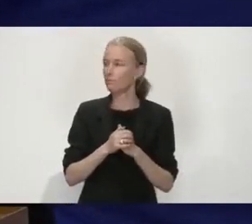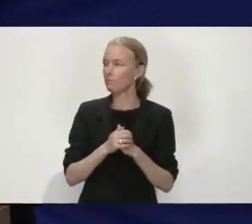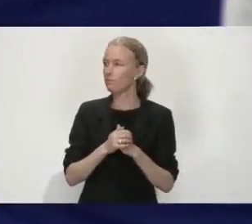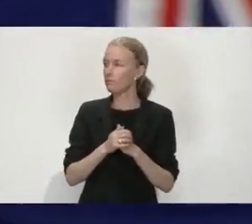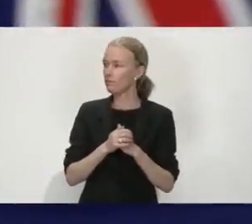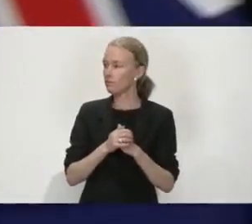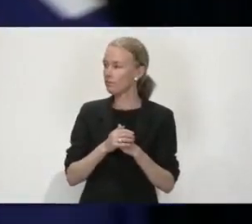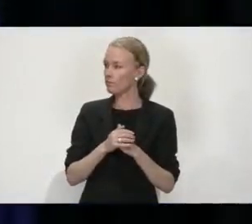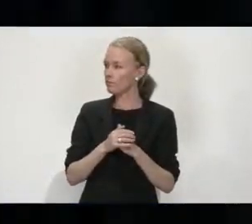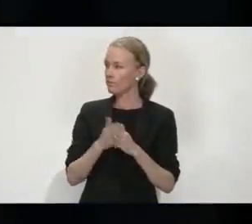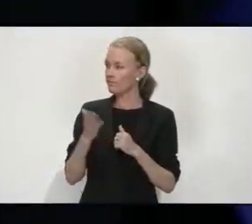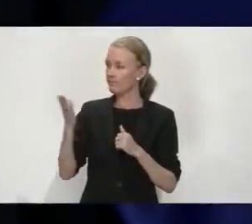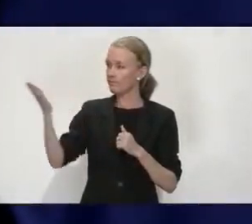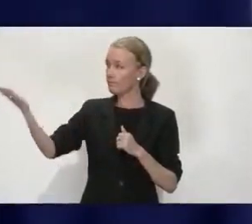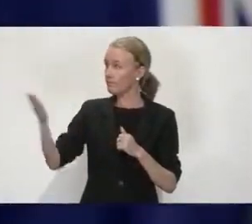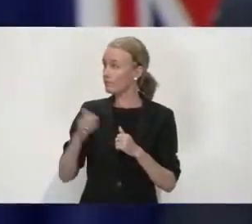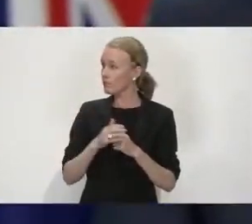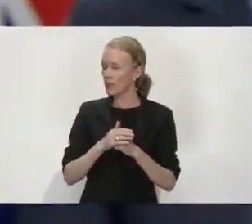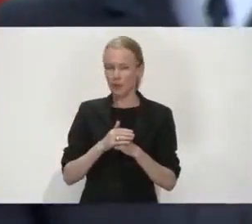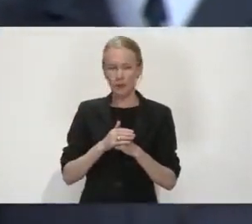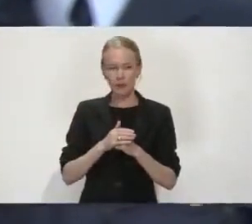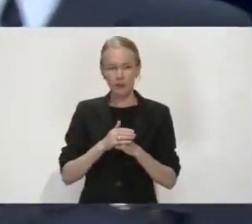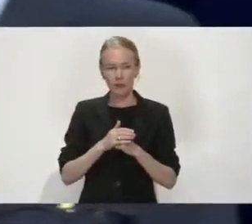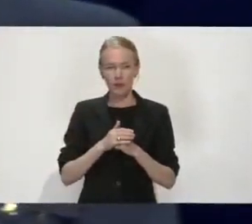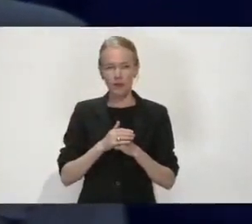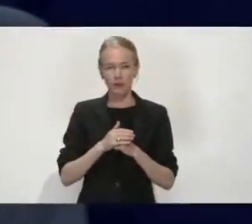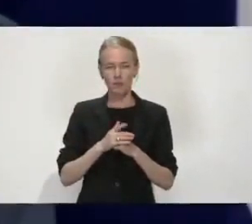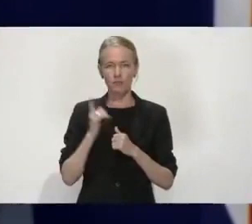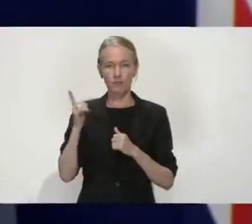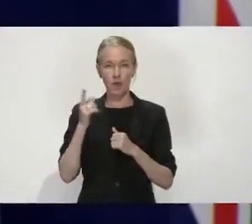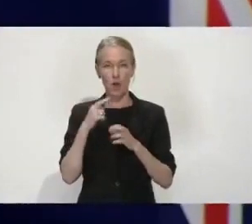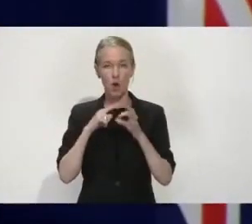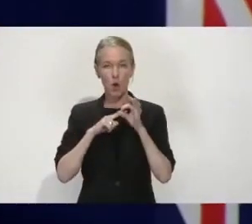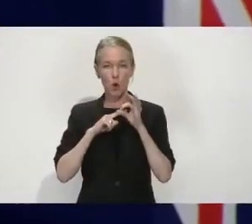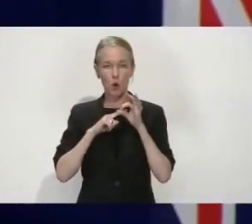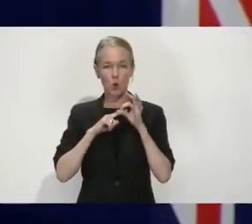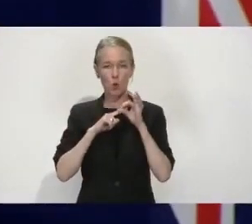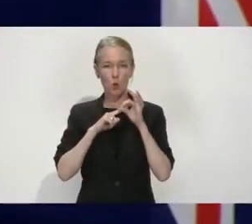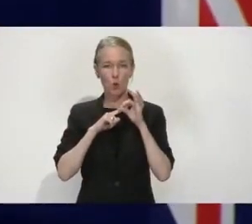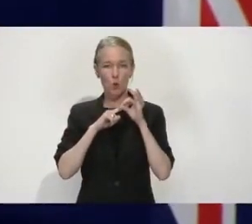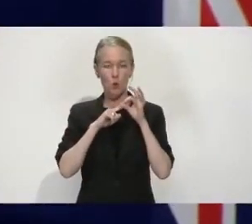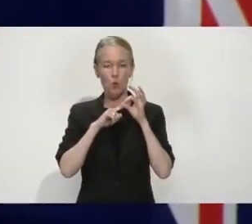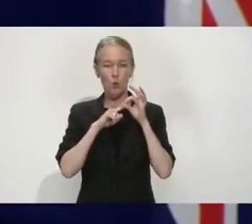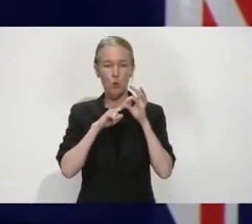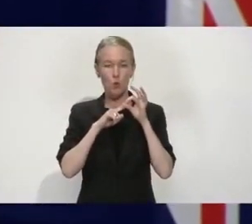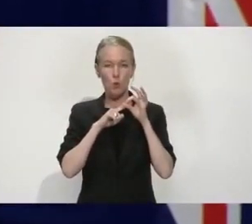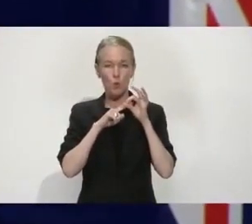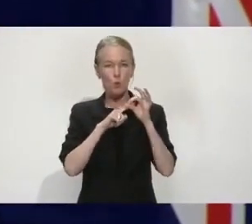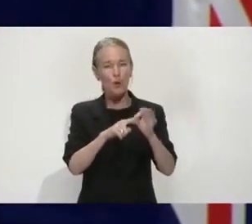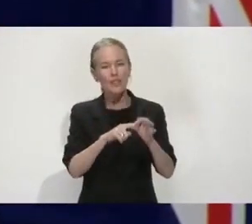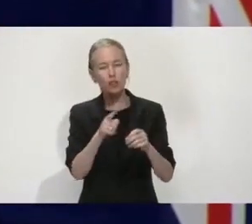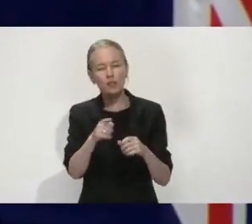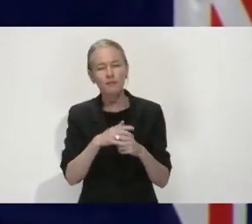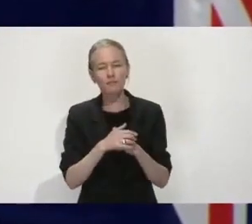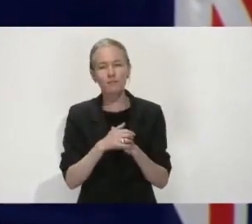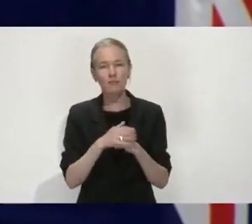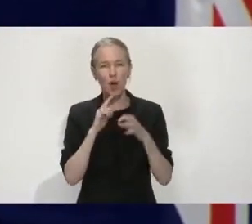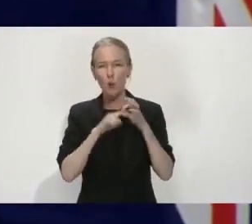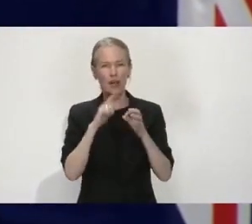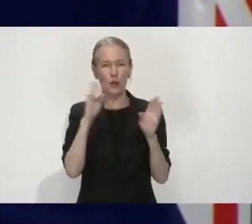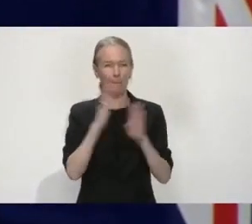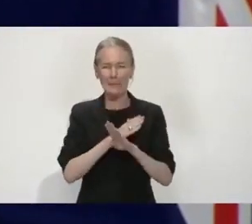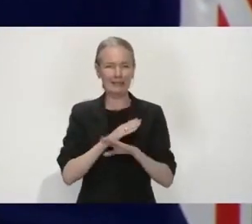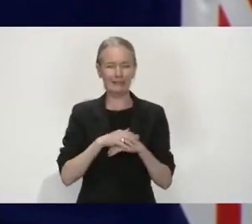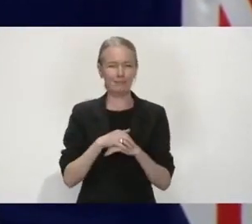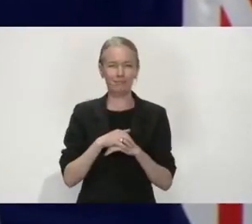facility? We have the data. I can clarify it for you, but I think it's in the order of 5 or 6 per facility. Okay. And just in terms of